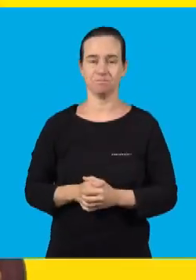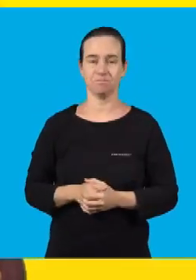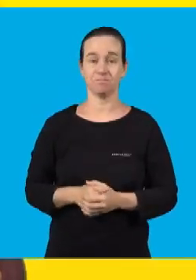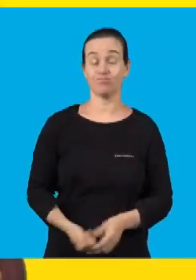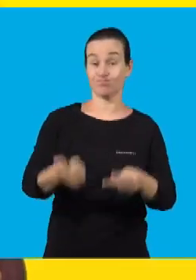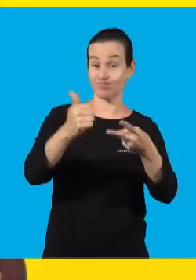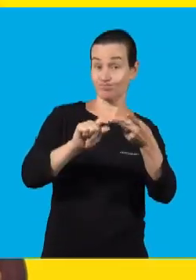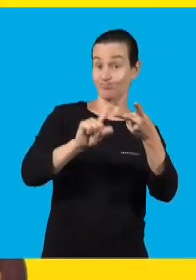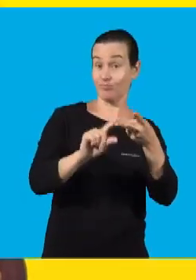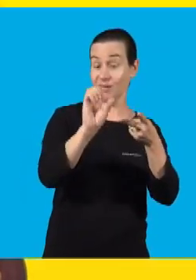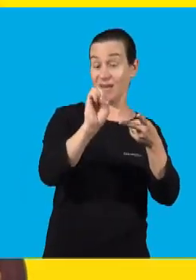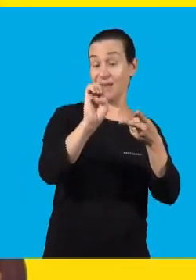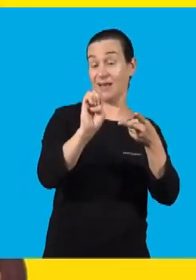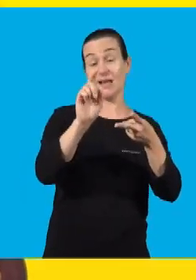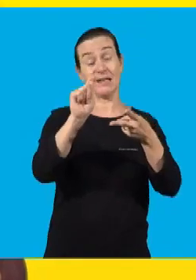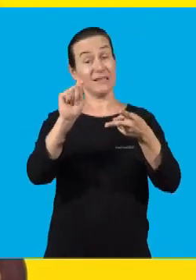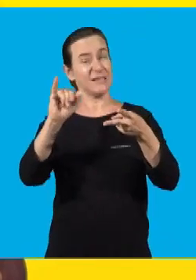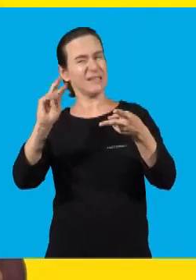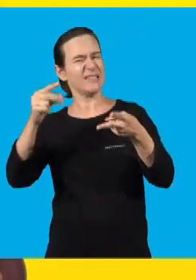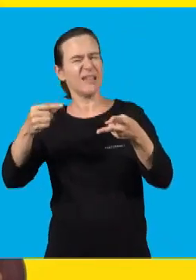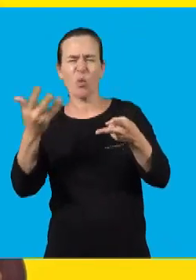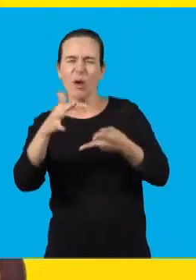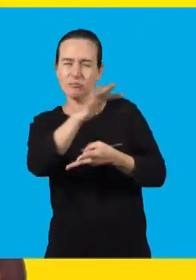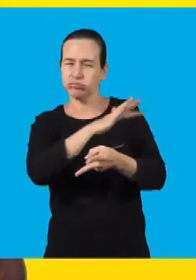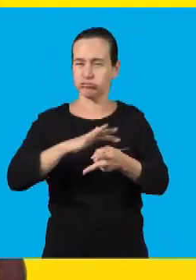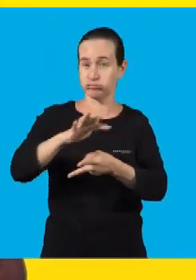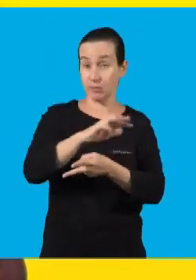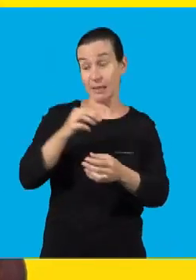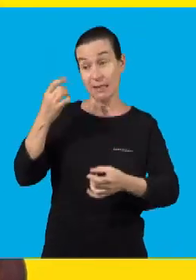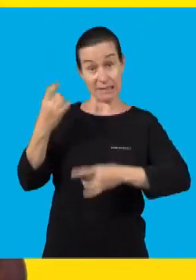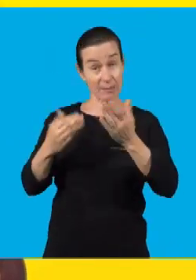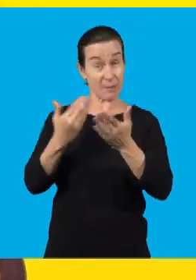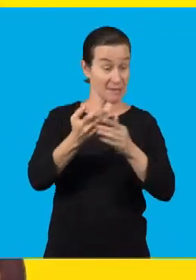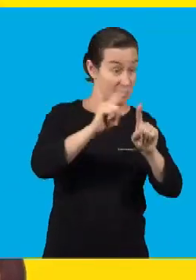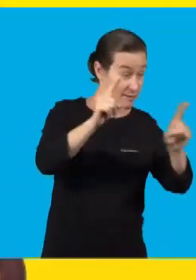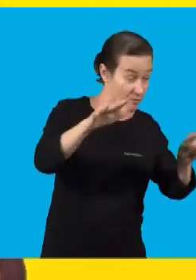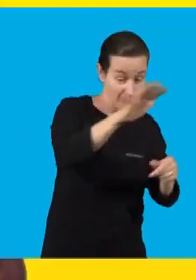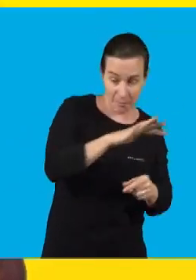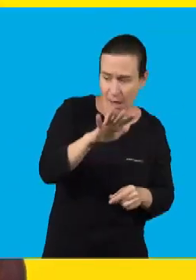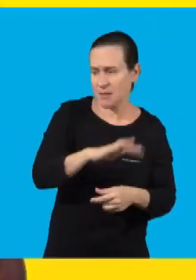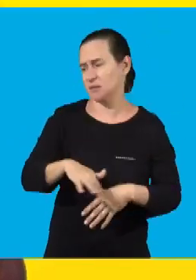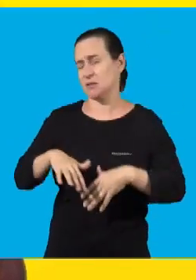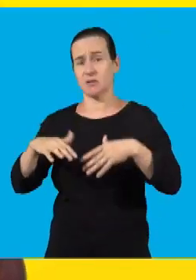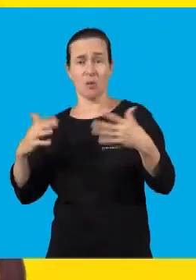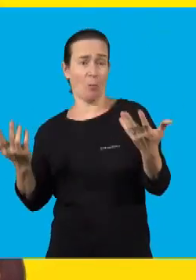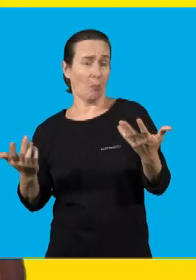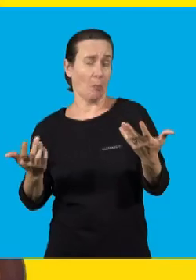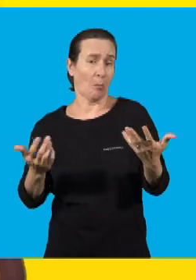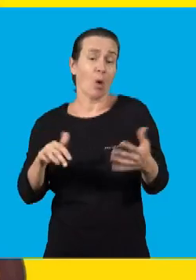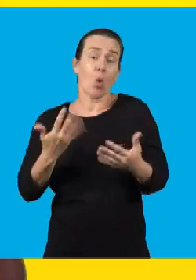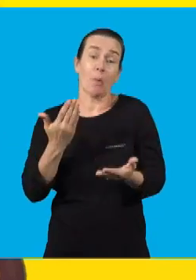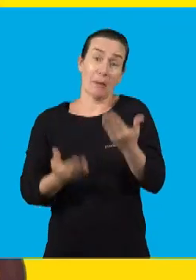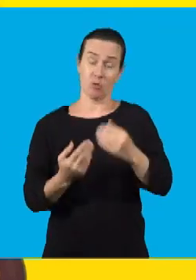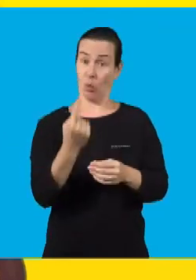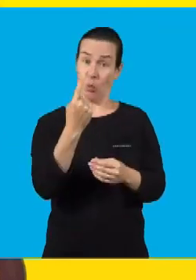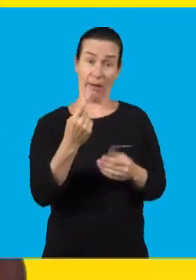action, all right? The setting. Now, sometimes novelists use different settings or multiple settings, or